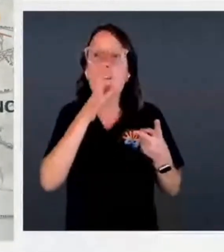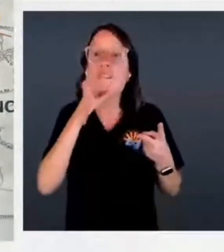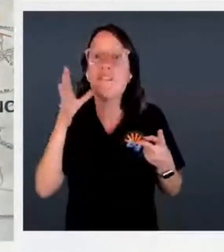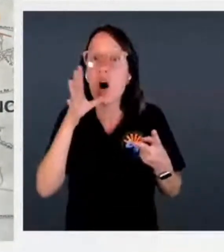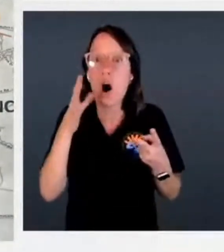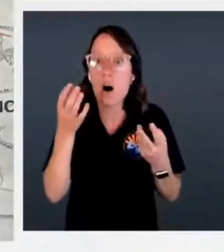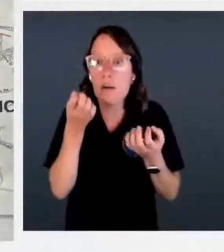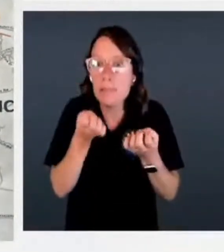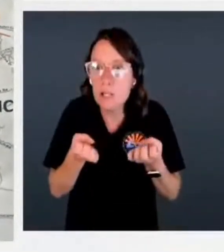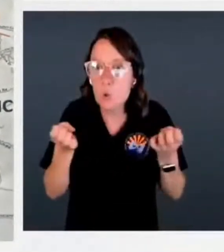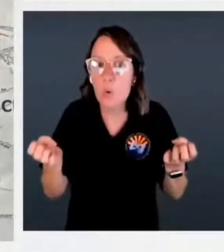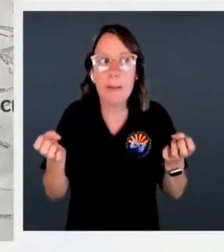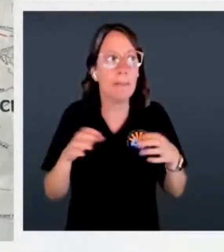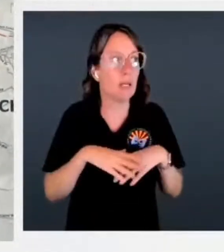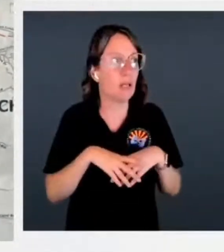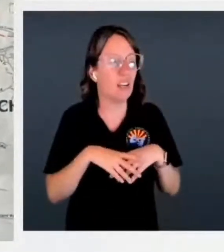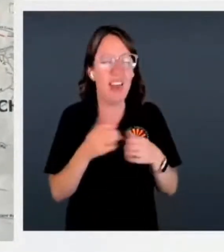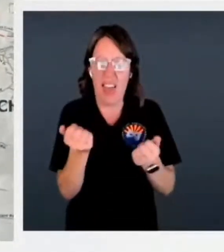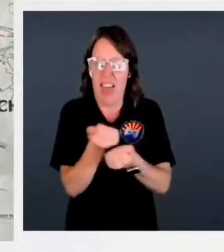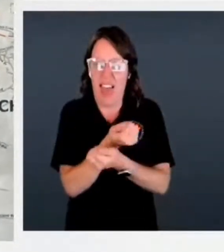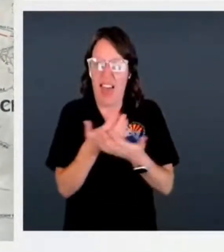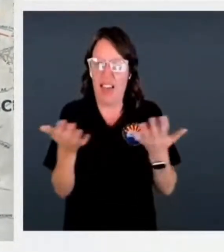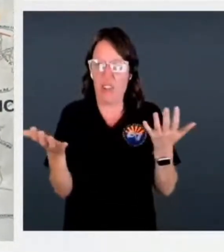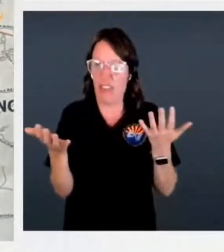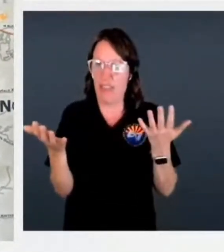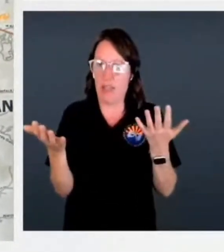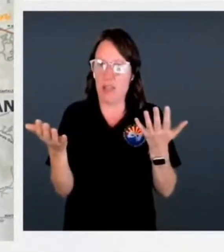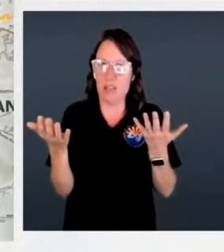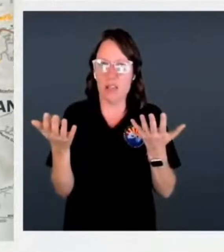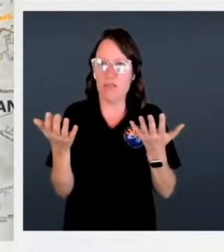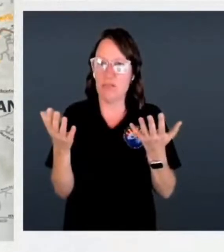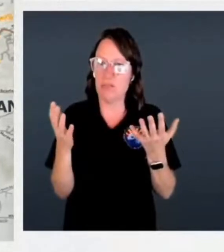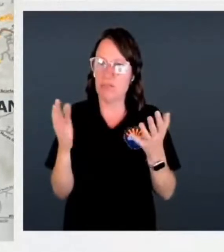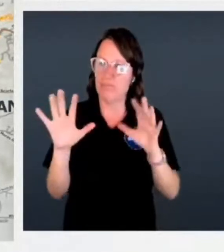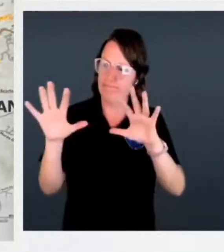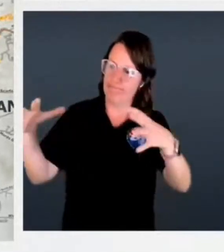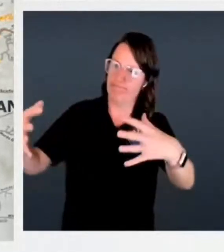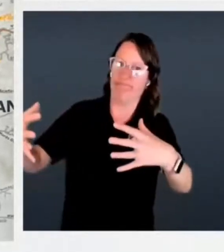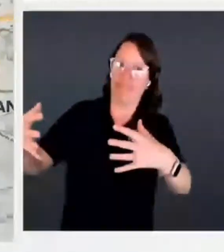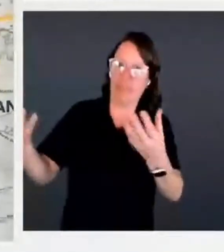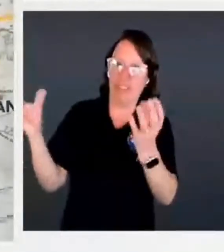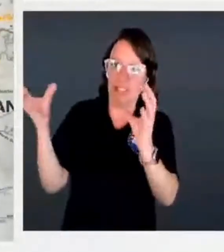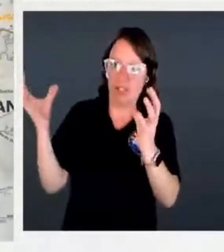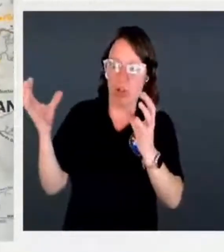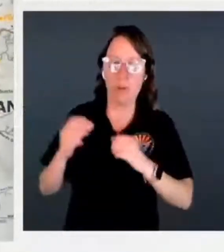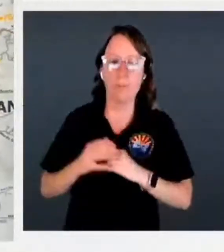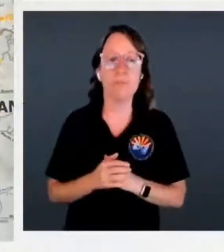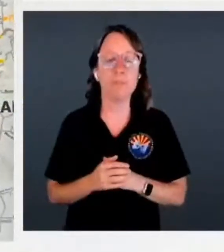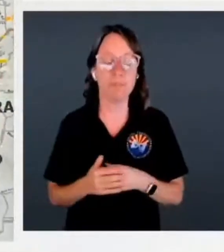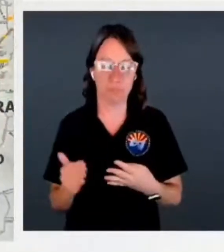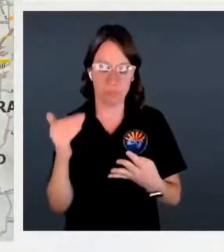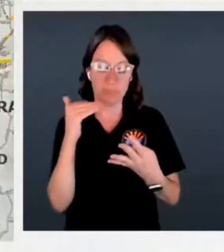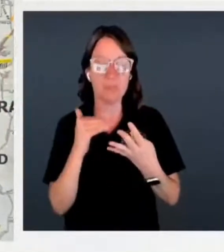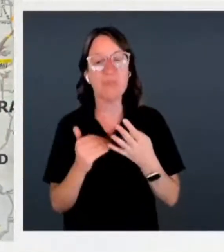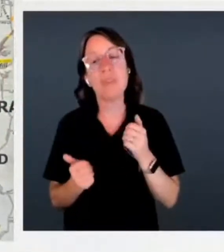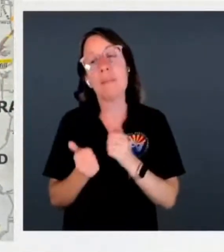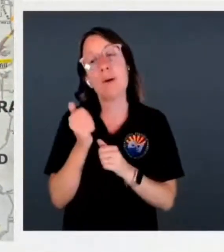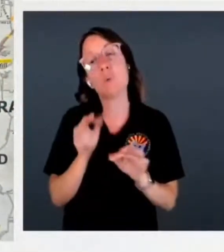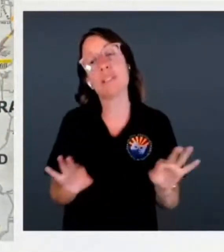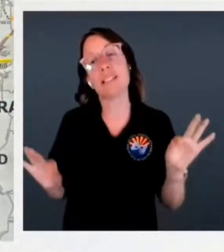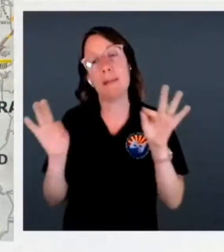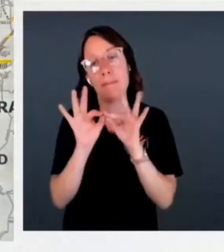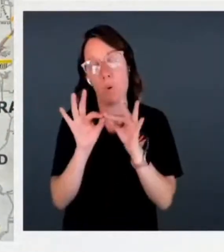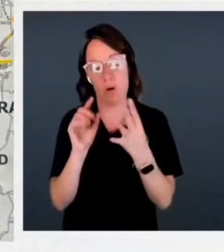affected. Those are all pieces that we take into account. And then the most important, as Supervisor Howell talked about, is the human